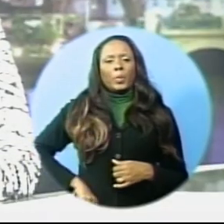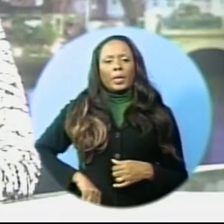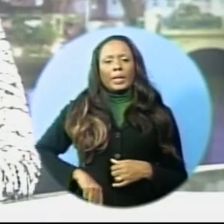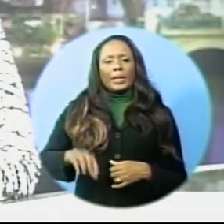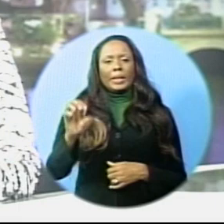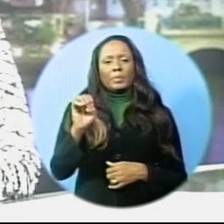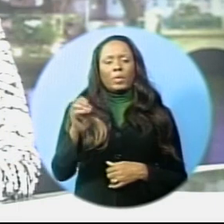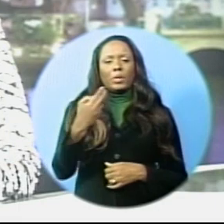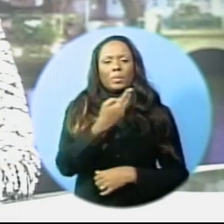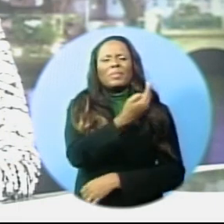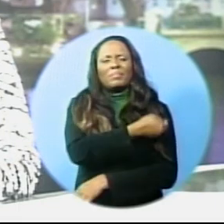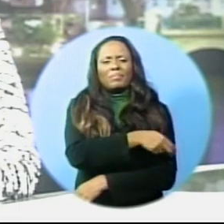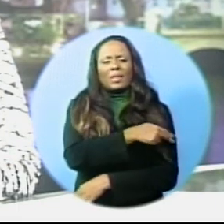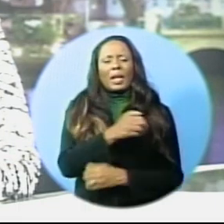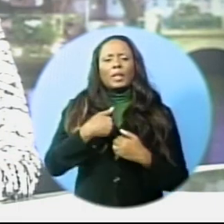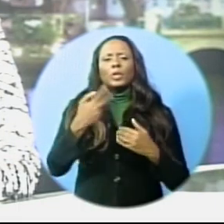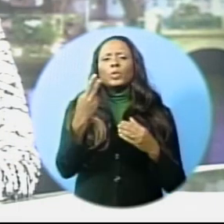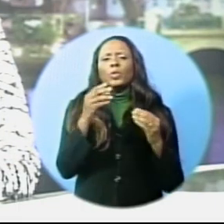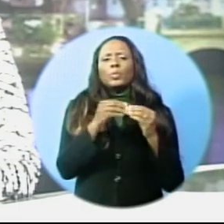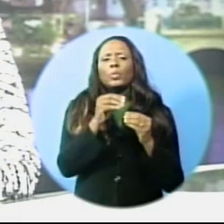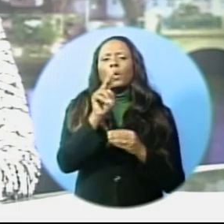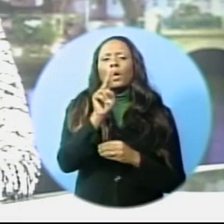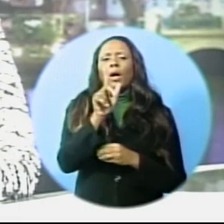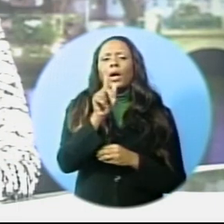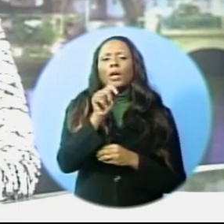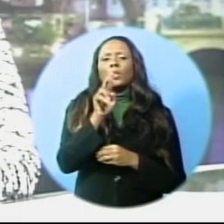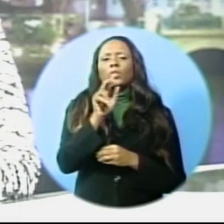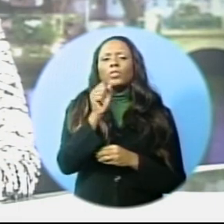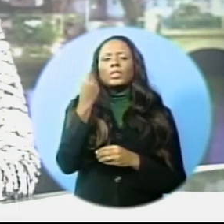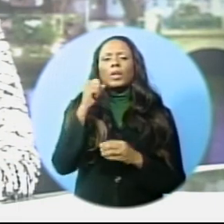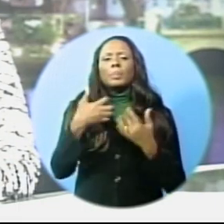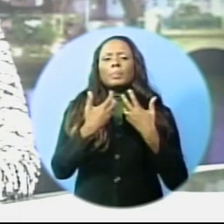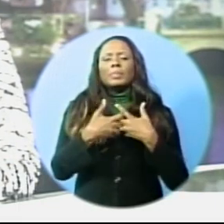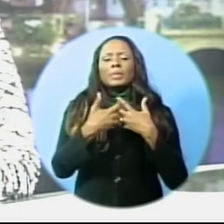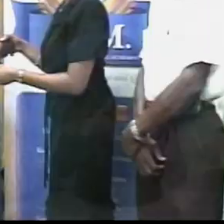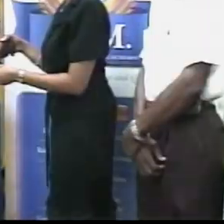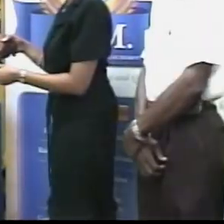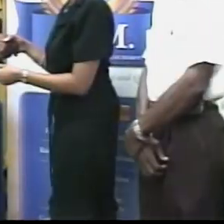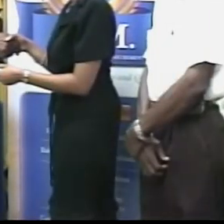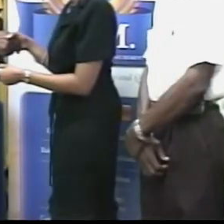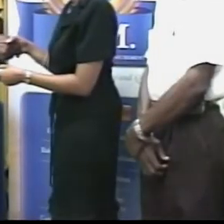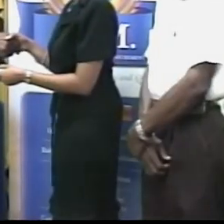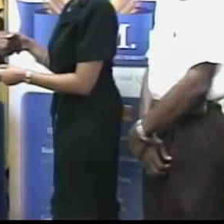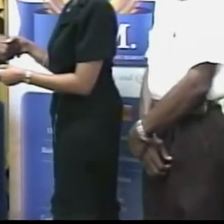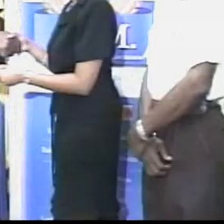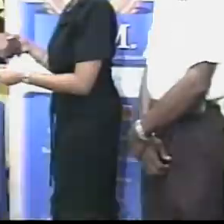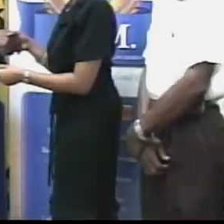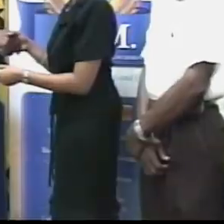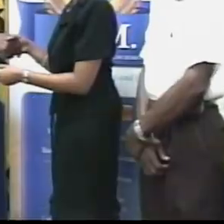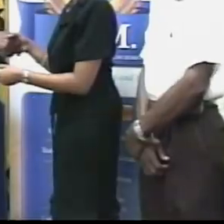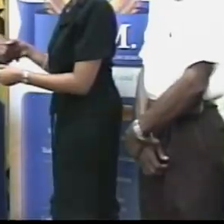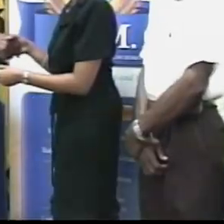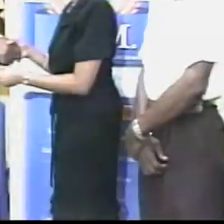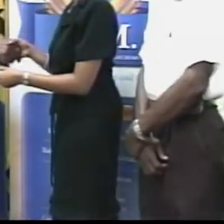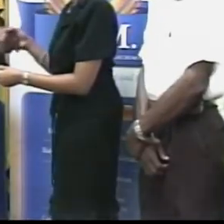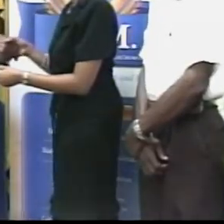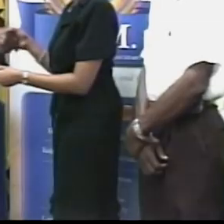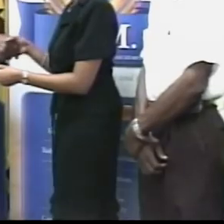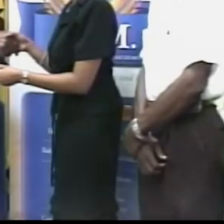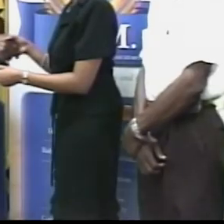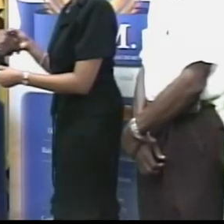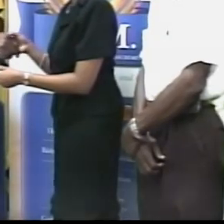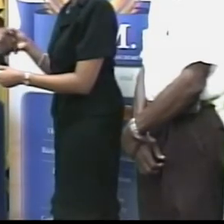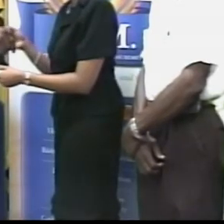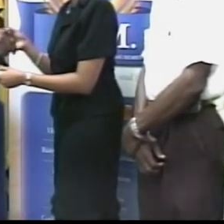Elizabeth Hospital has 2 more ultrasound machines thanks to a musical charity. The Excelsior Singers of Barbados said they decided